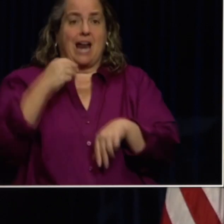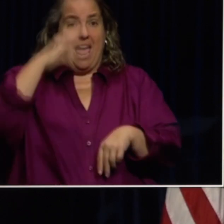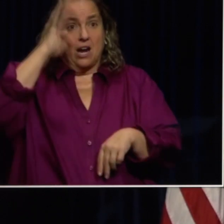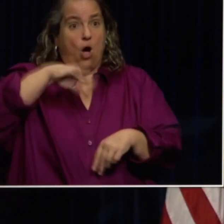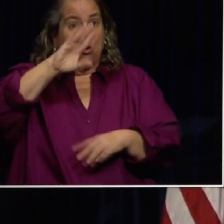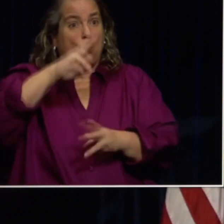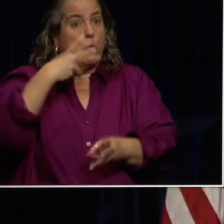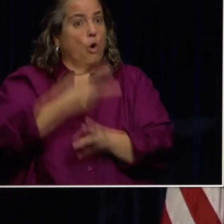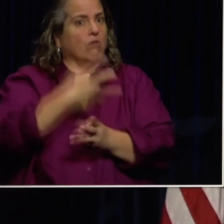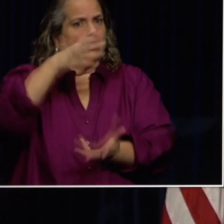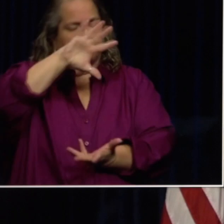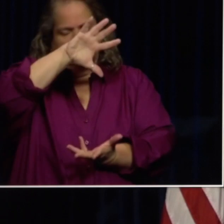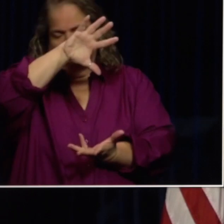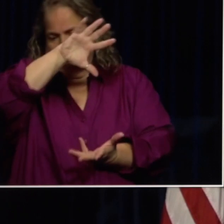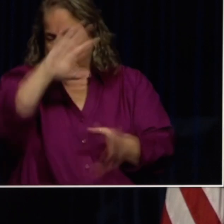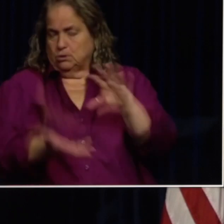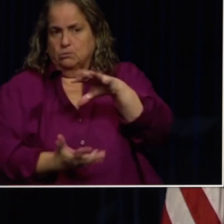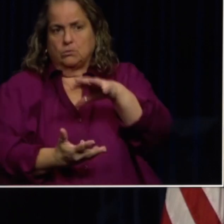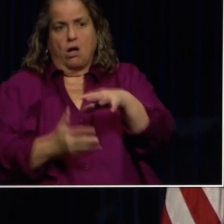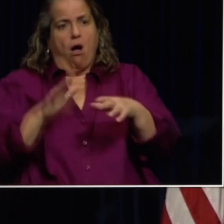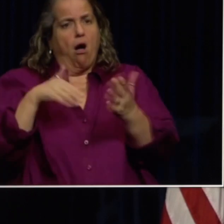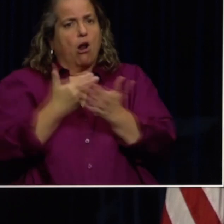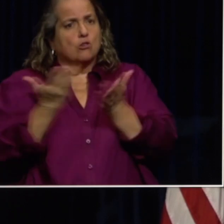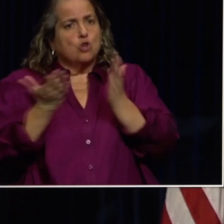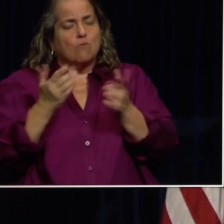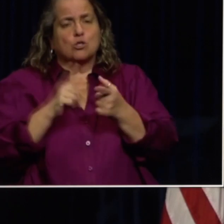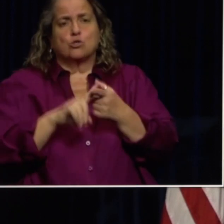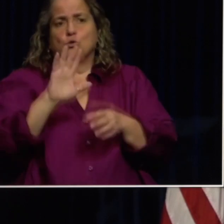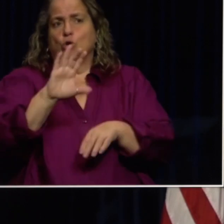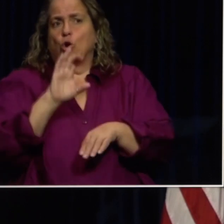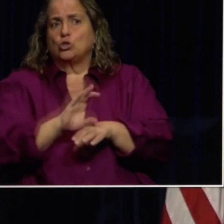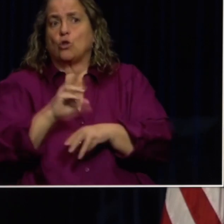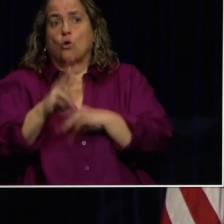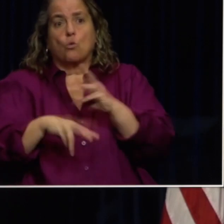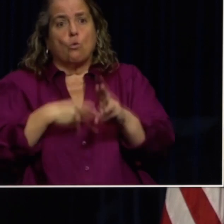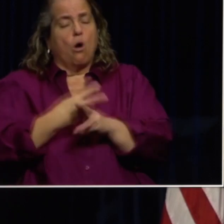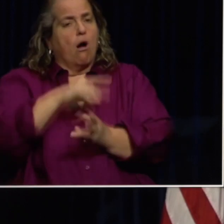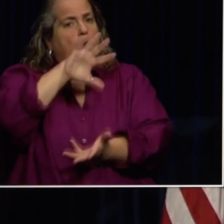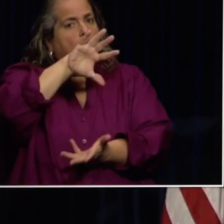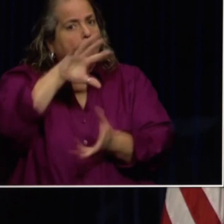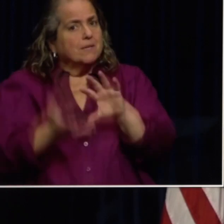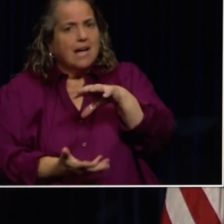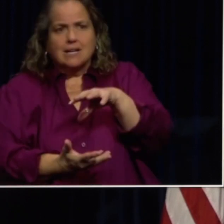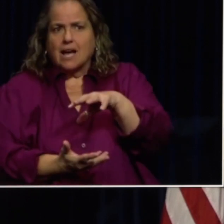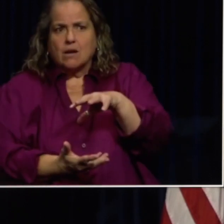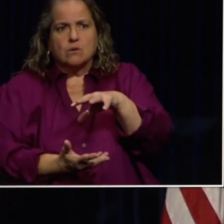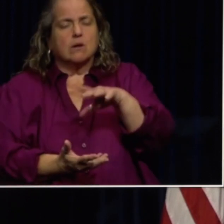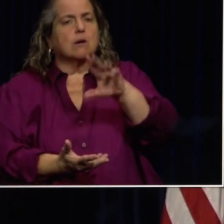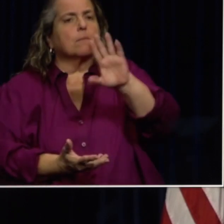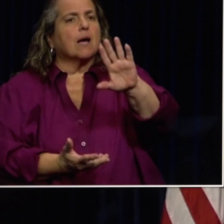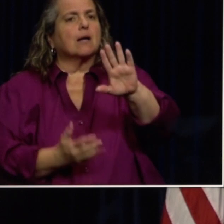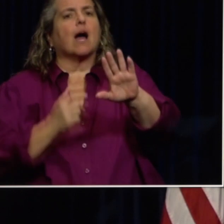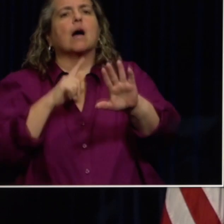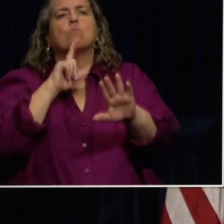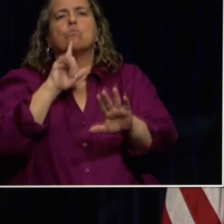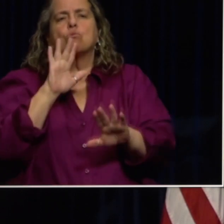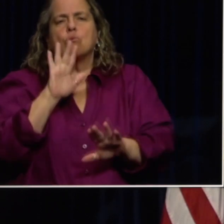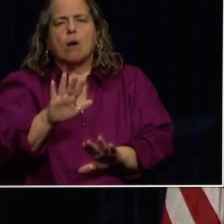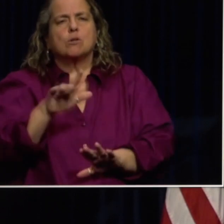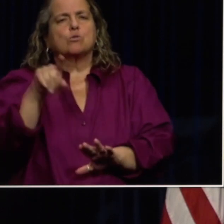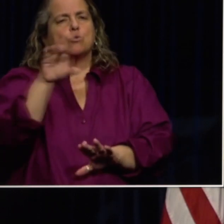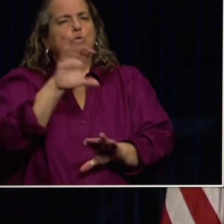in every way you probably see your service to your congregation in the world, upside down. But I promise you, you are doing the right